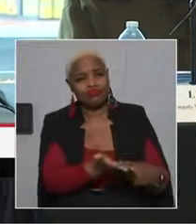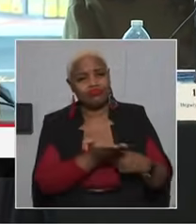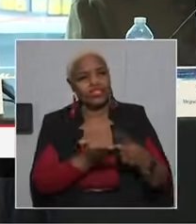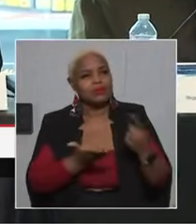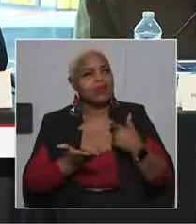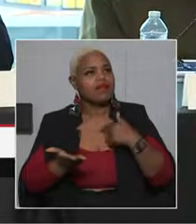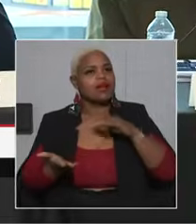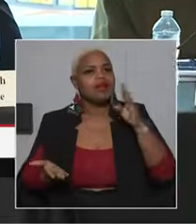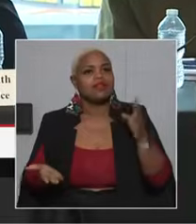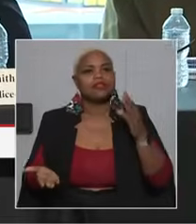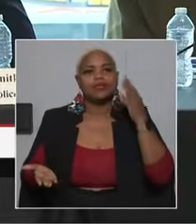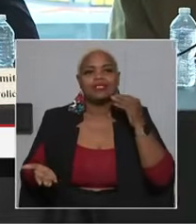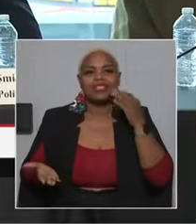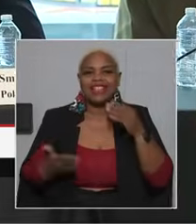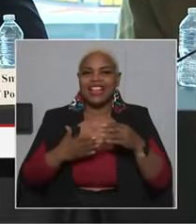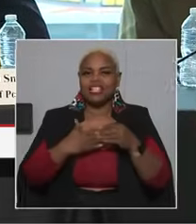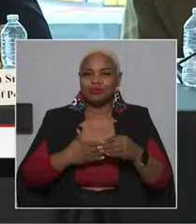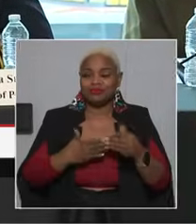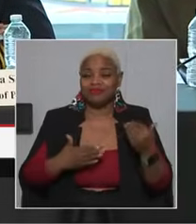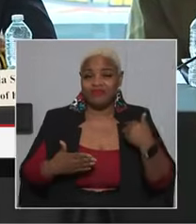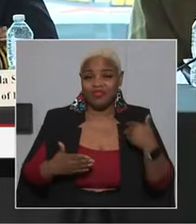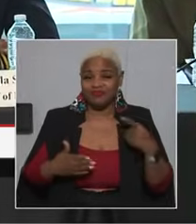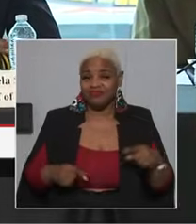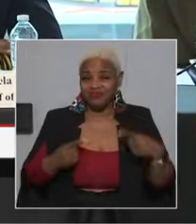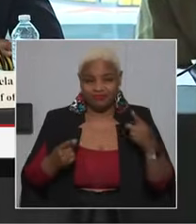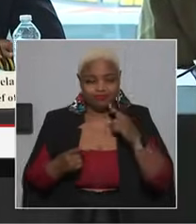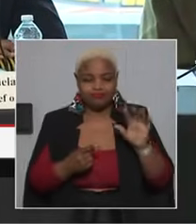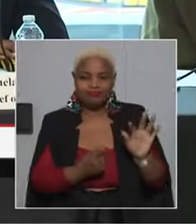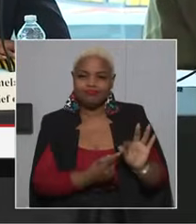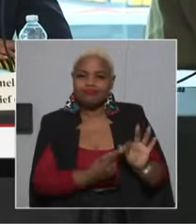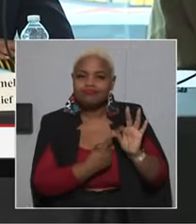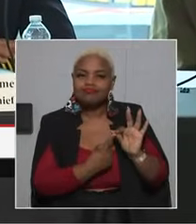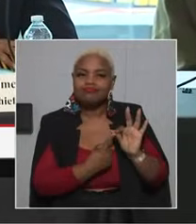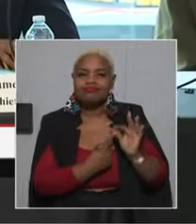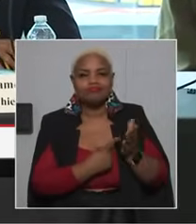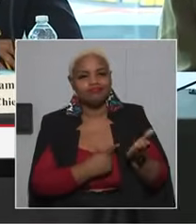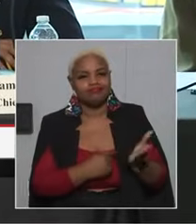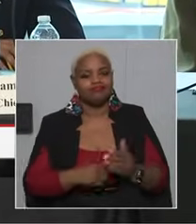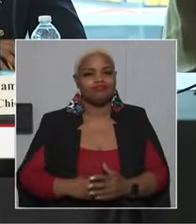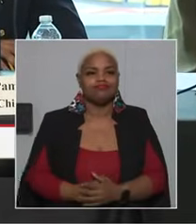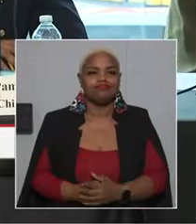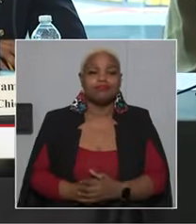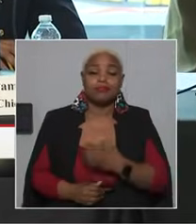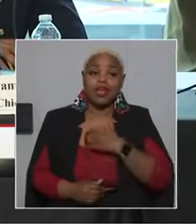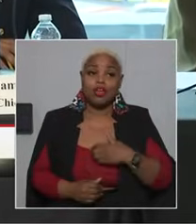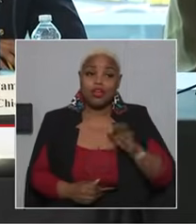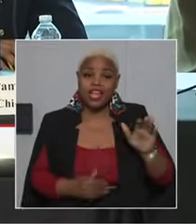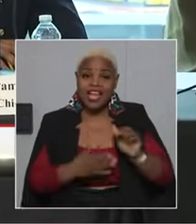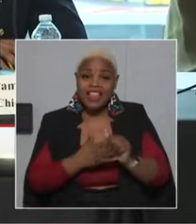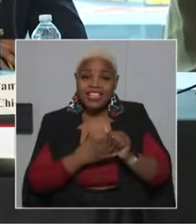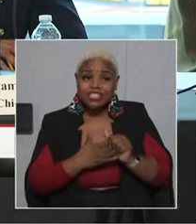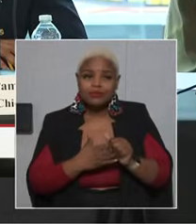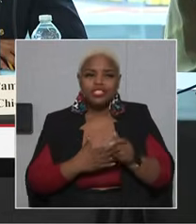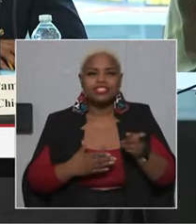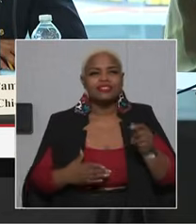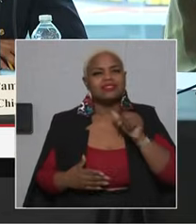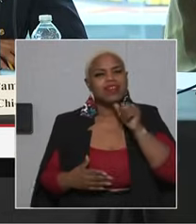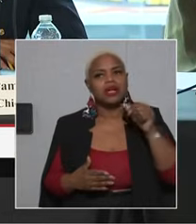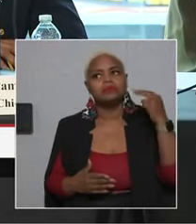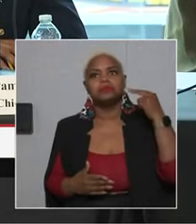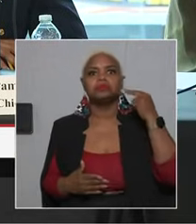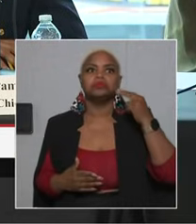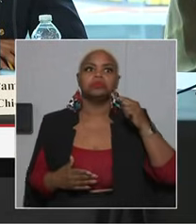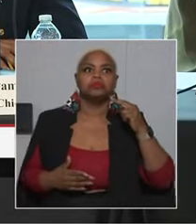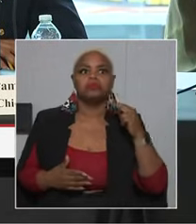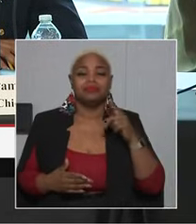leadership. What I can say about the mayor's leadership for me is that she's not overbearing. She's been